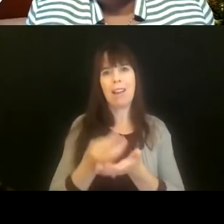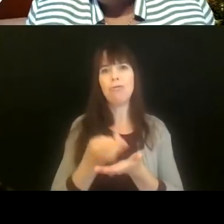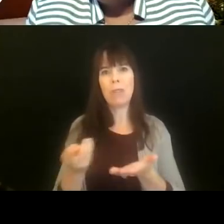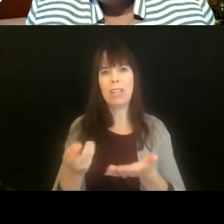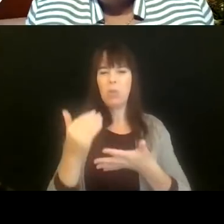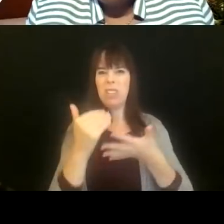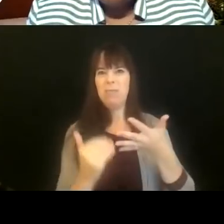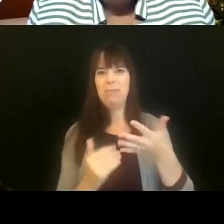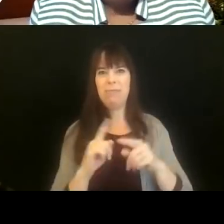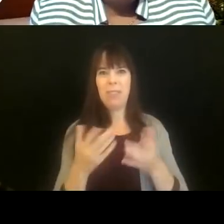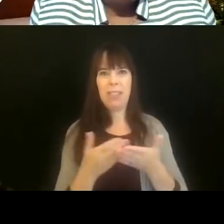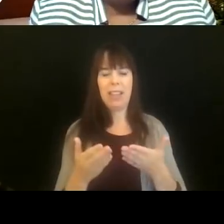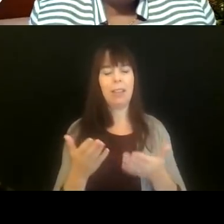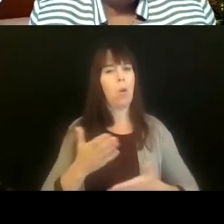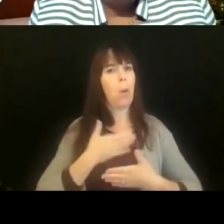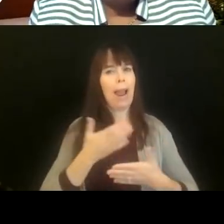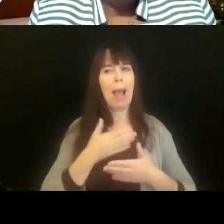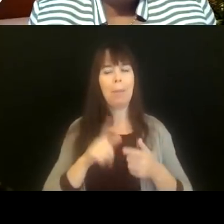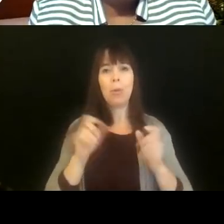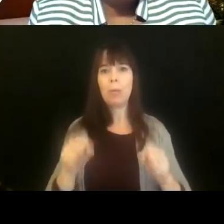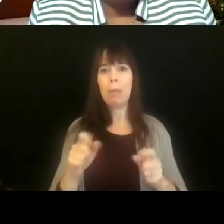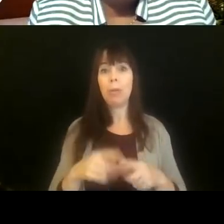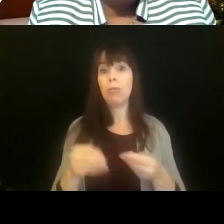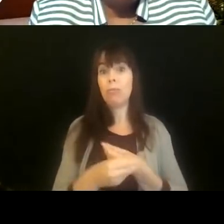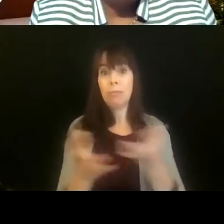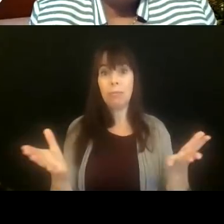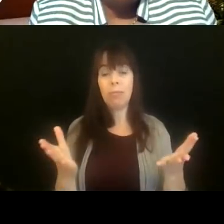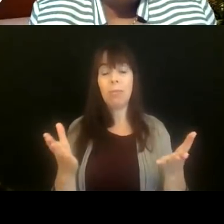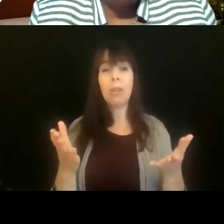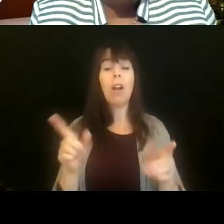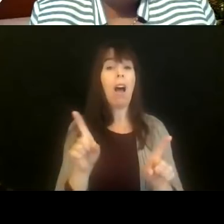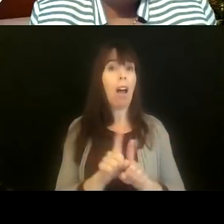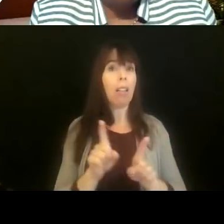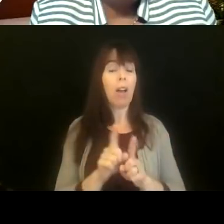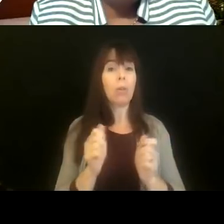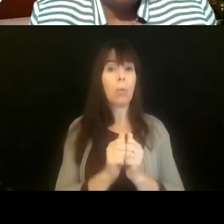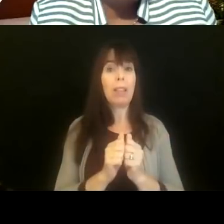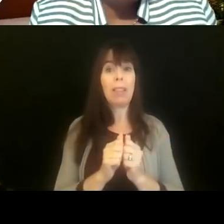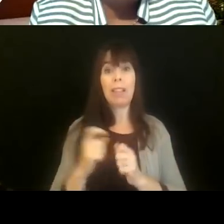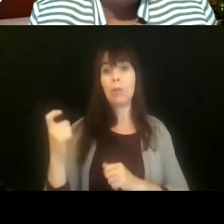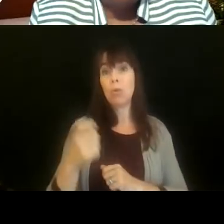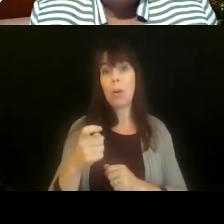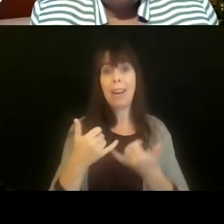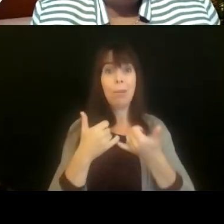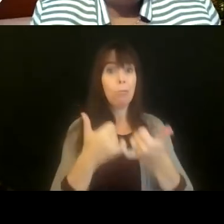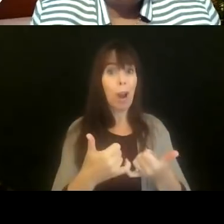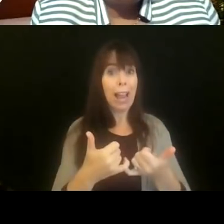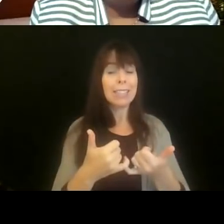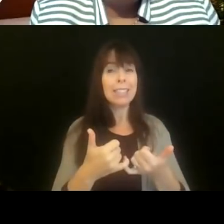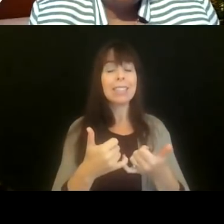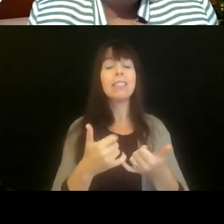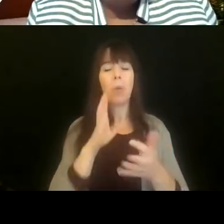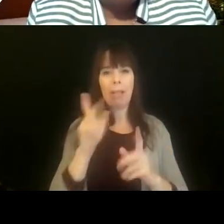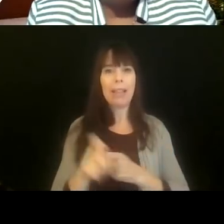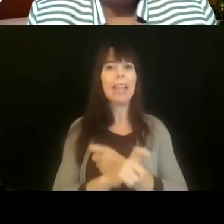resources. We're happy to be able to bring these to you along with donated prizes that will be